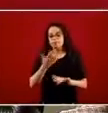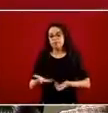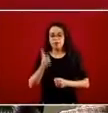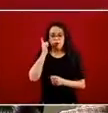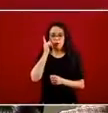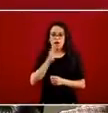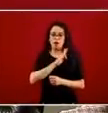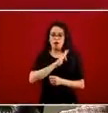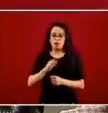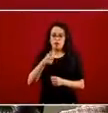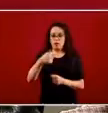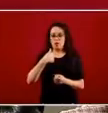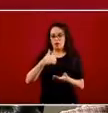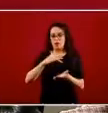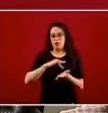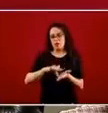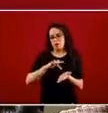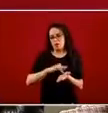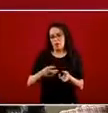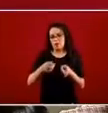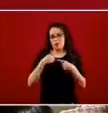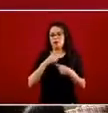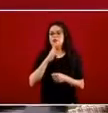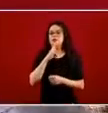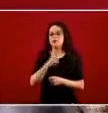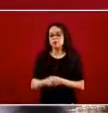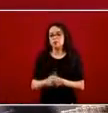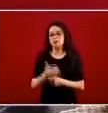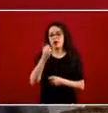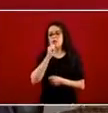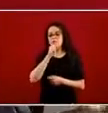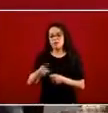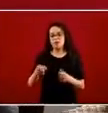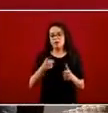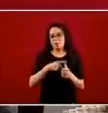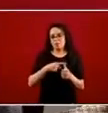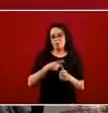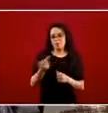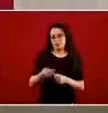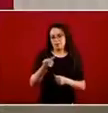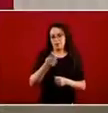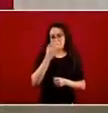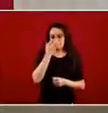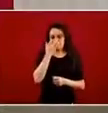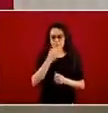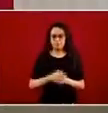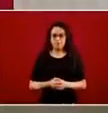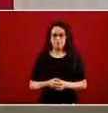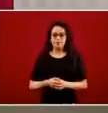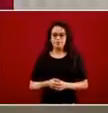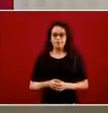filled, but we've seen the reality is quite different. So I would like you to elaborate on that a little.